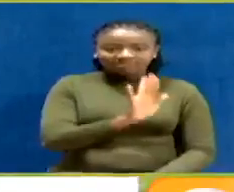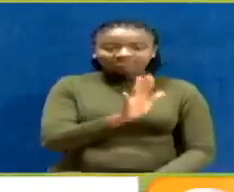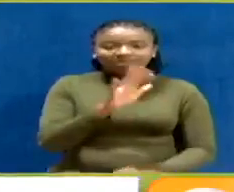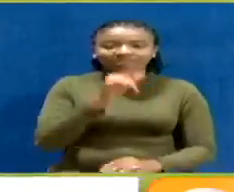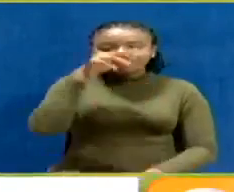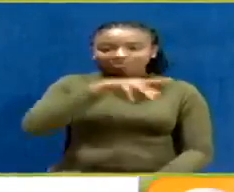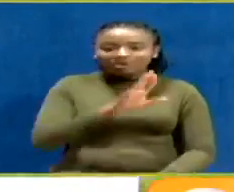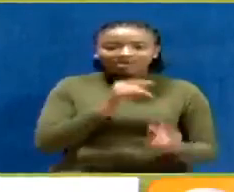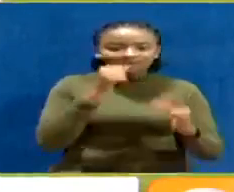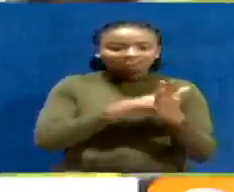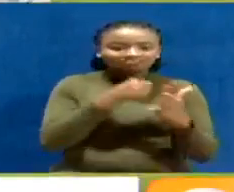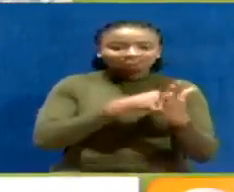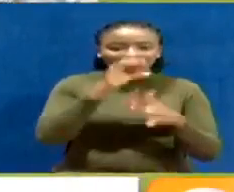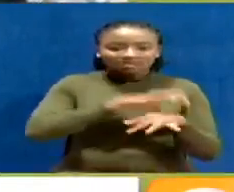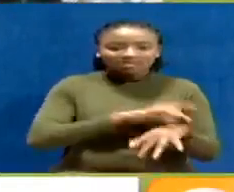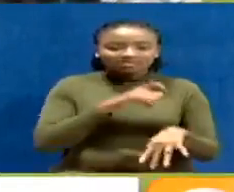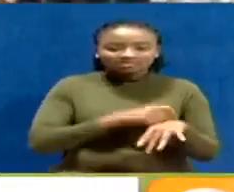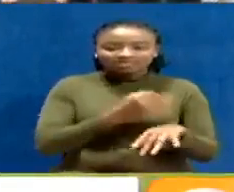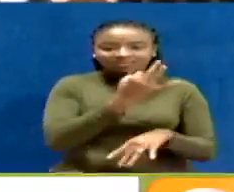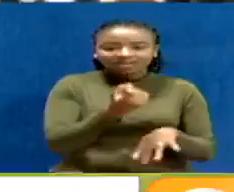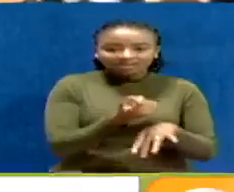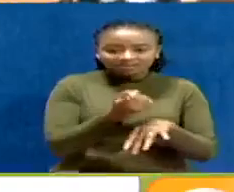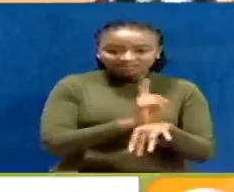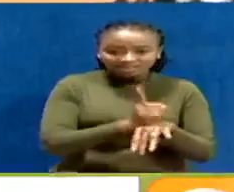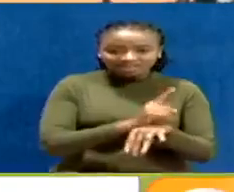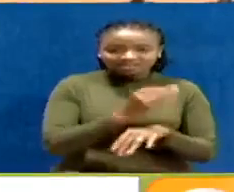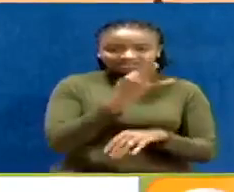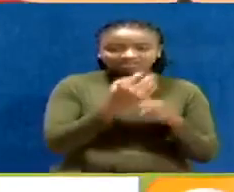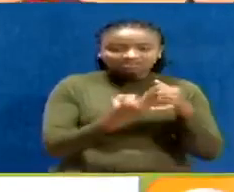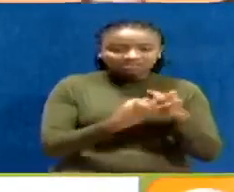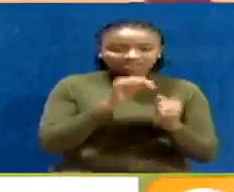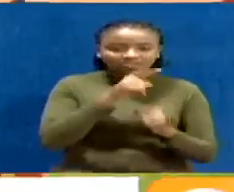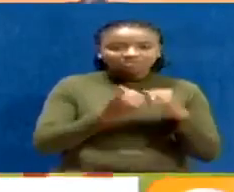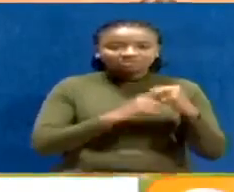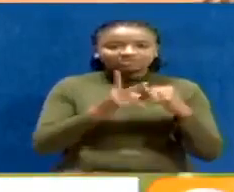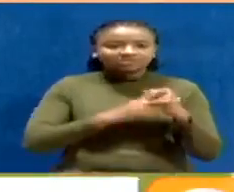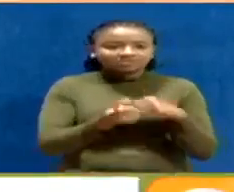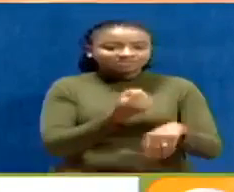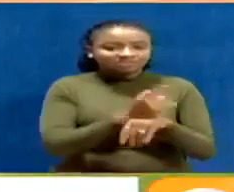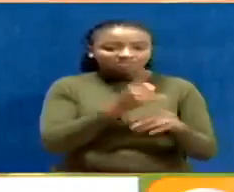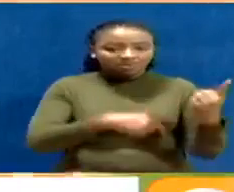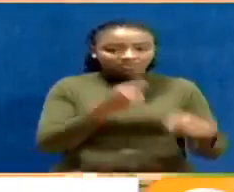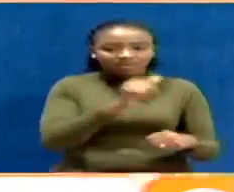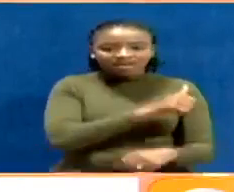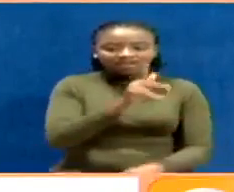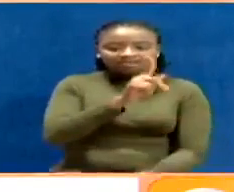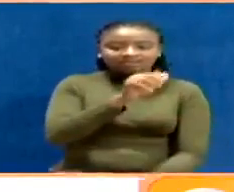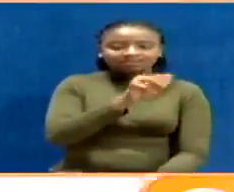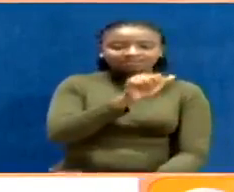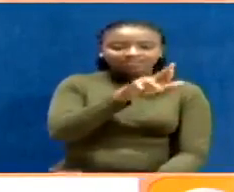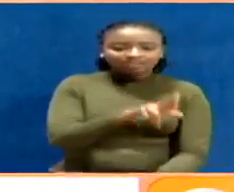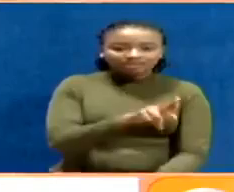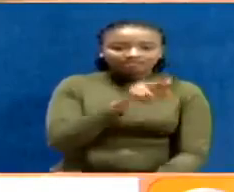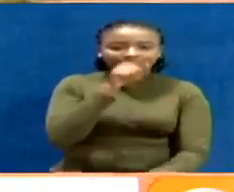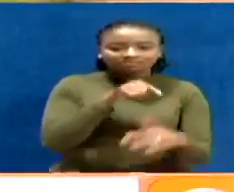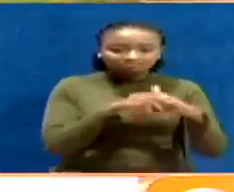take top plaudits, clocking 3 minutes 38.67 seconds to win his first senior race. Kamar Etiang